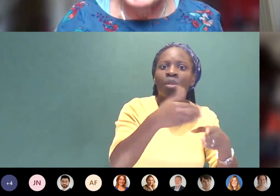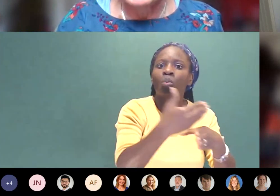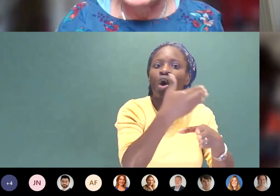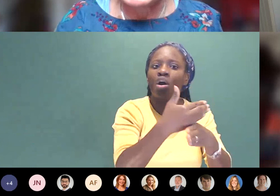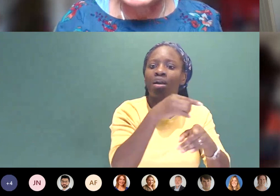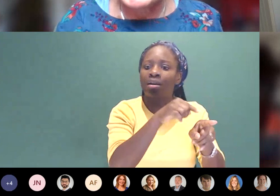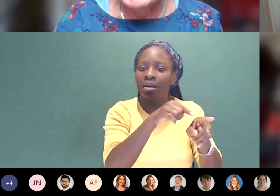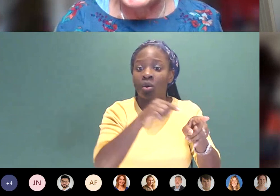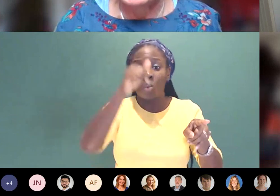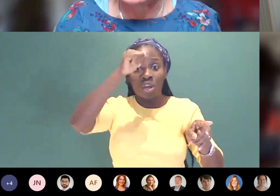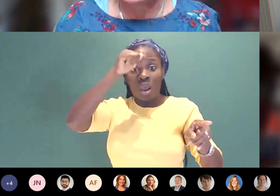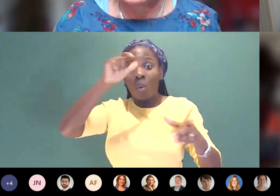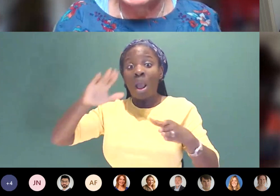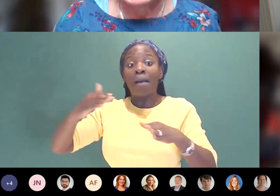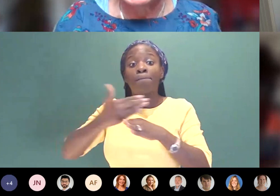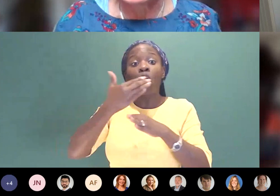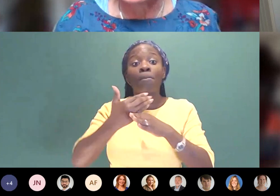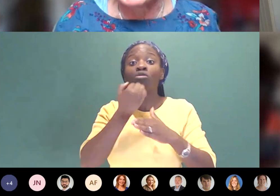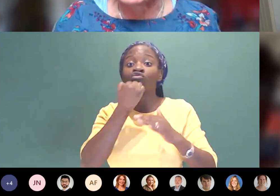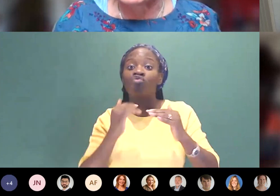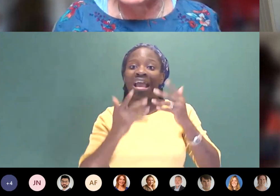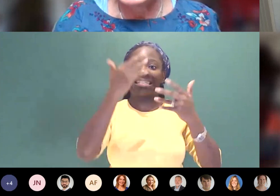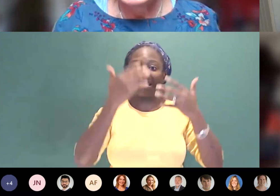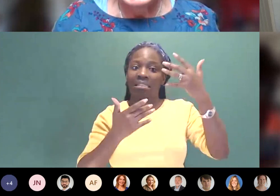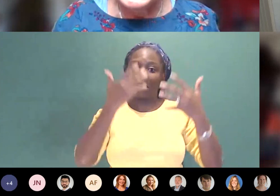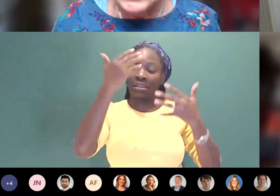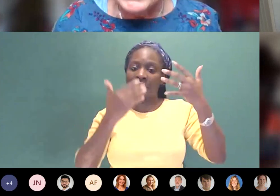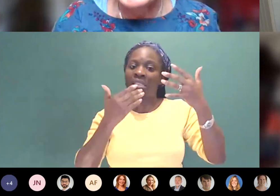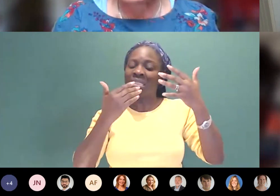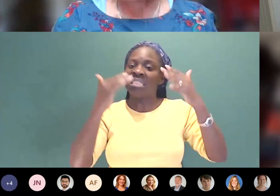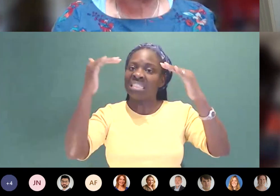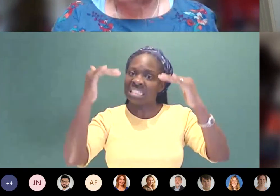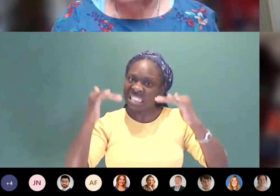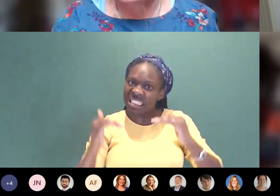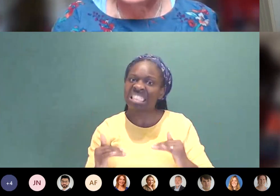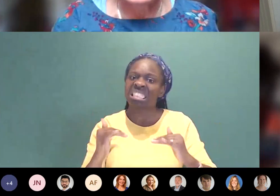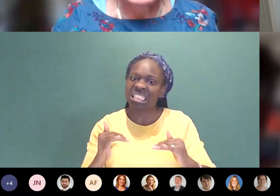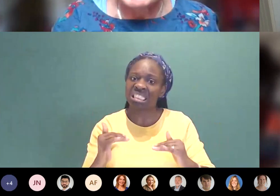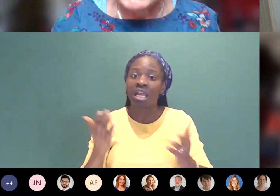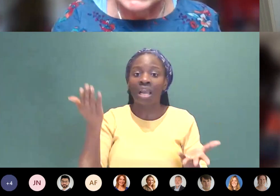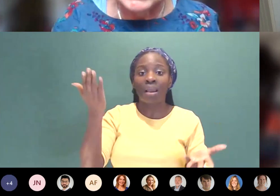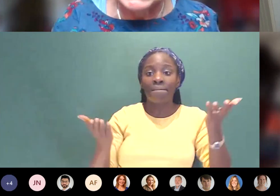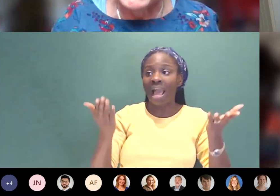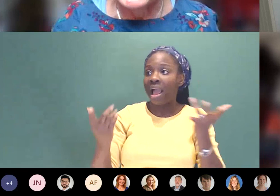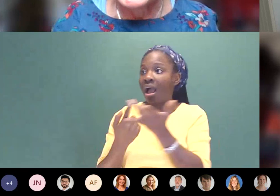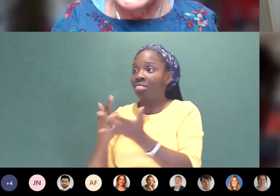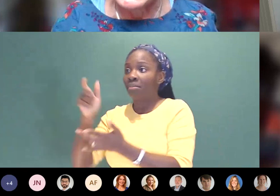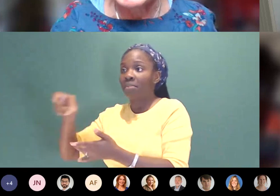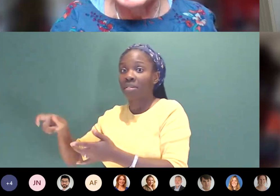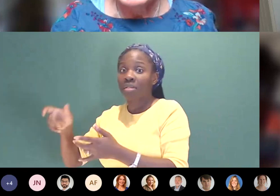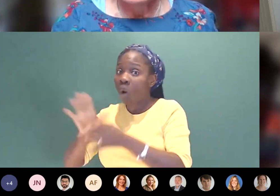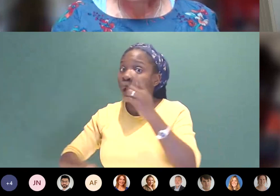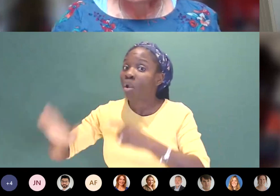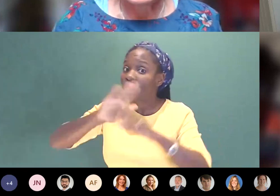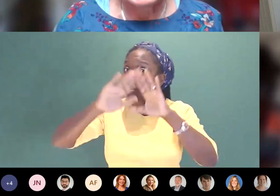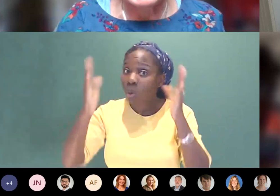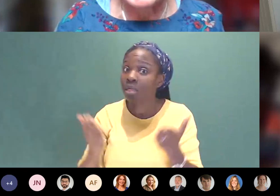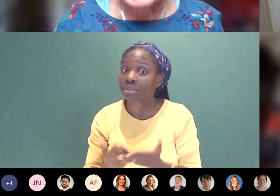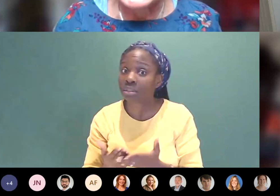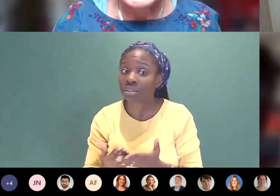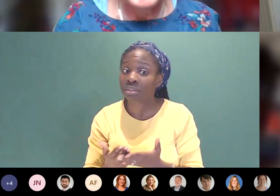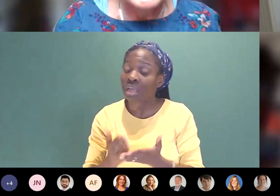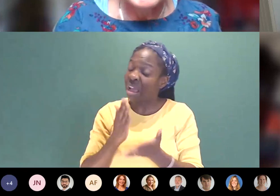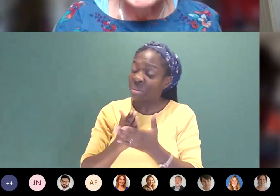know that the rates of employment for people with disabilities are lower than for everybody else in every country in the world, I think. It's a